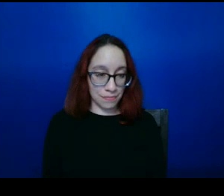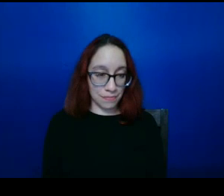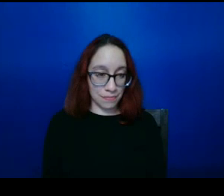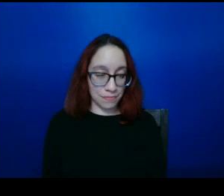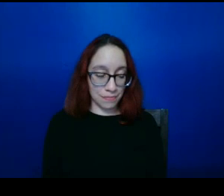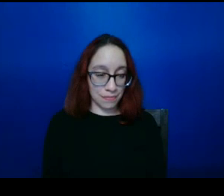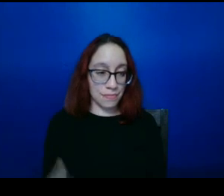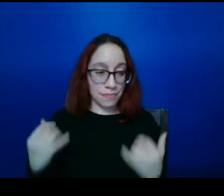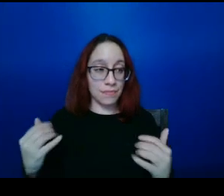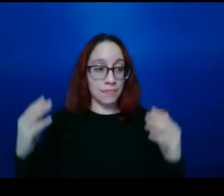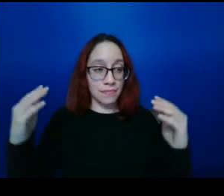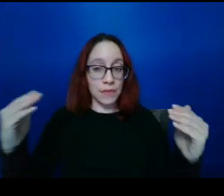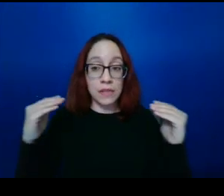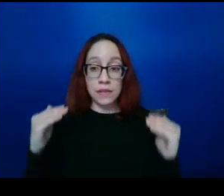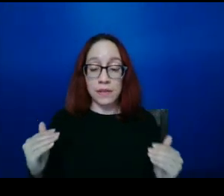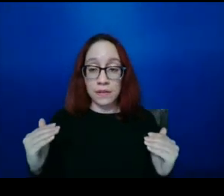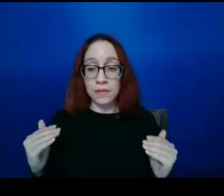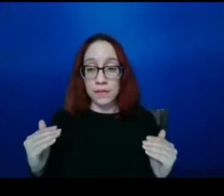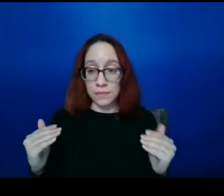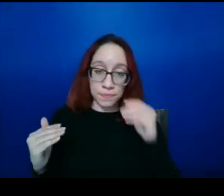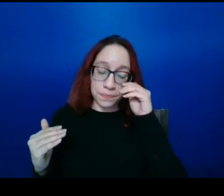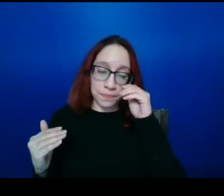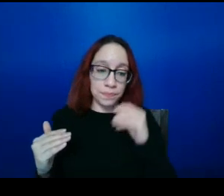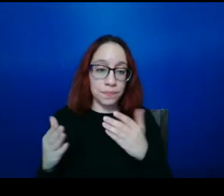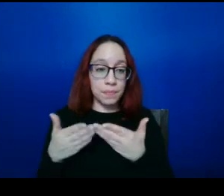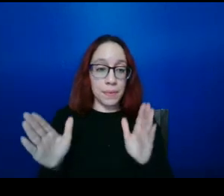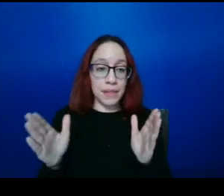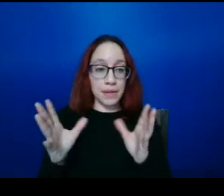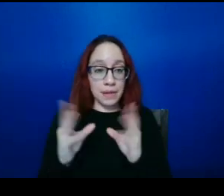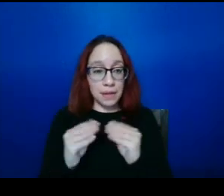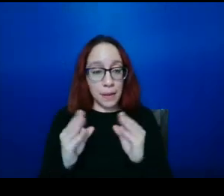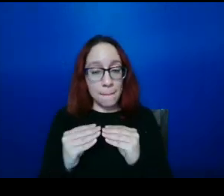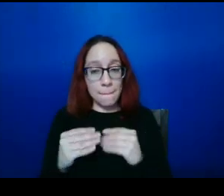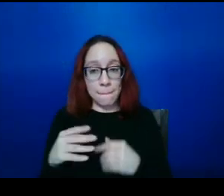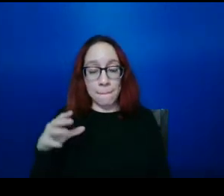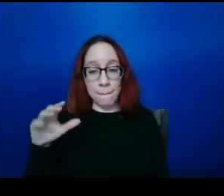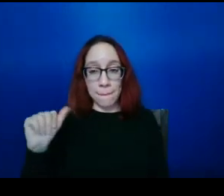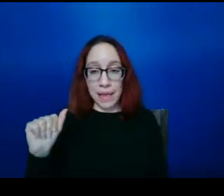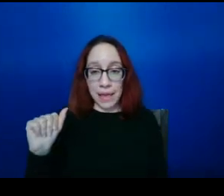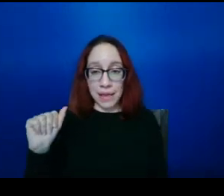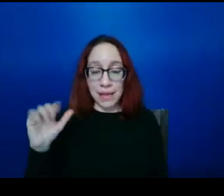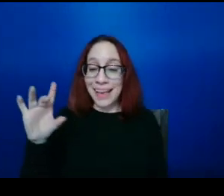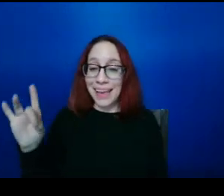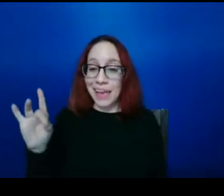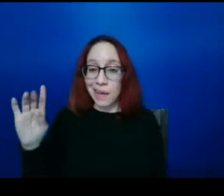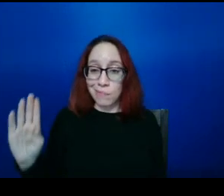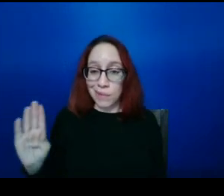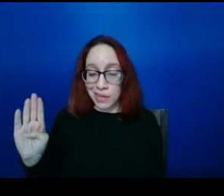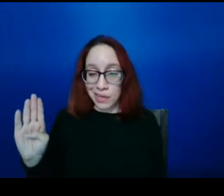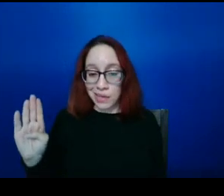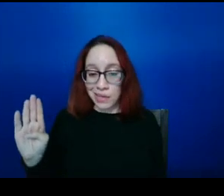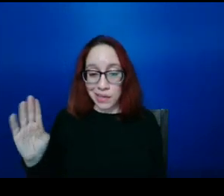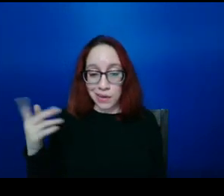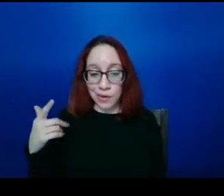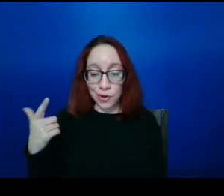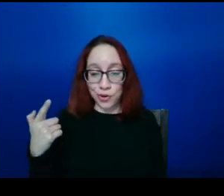We are now moving on to the next item under public hearing, which is 8B, proposed ordinance number